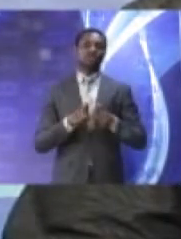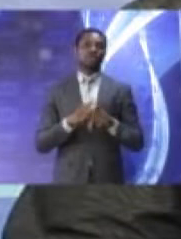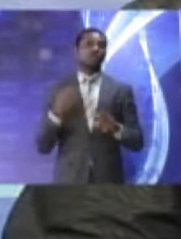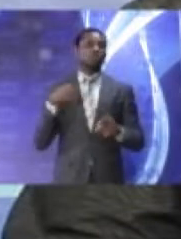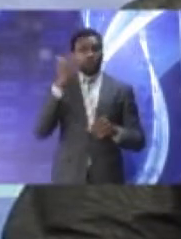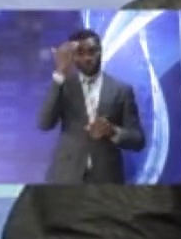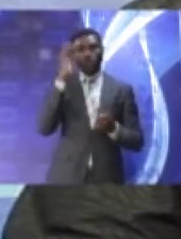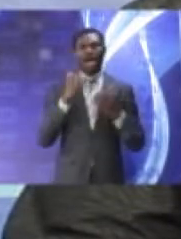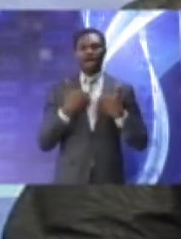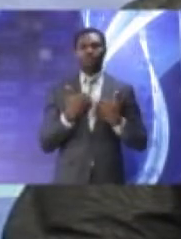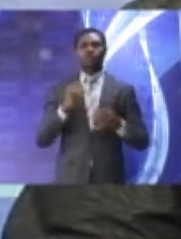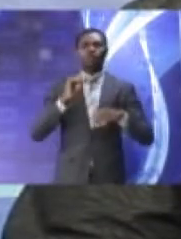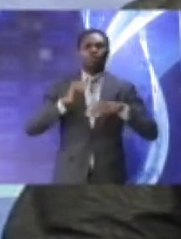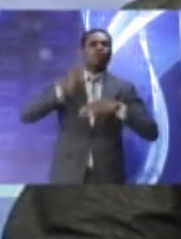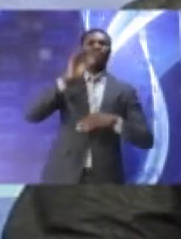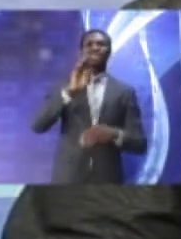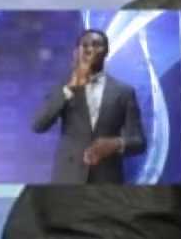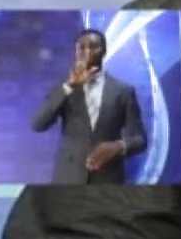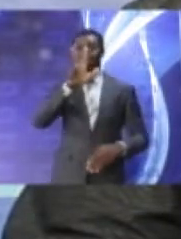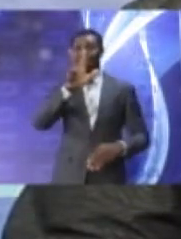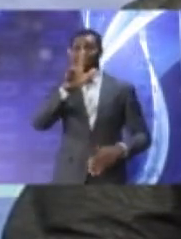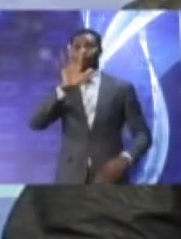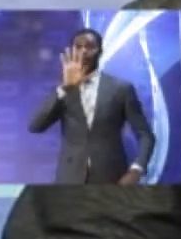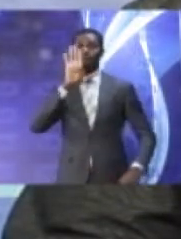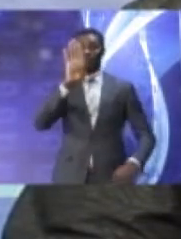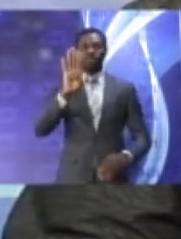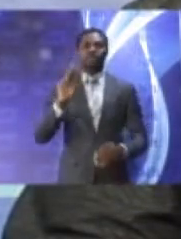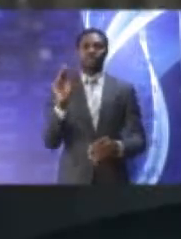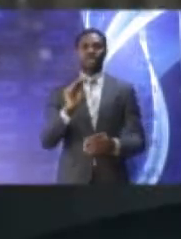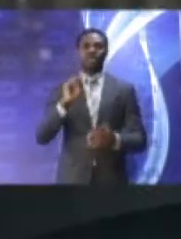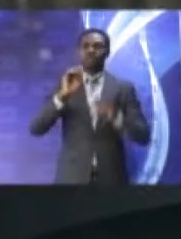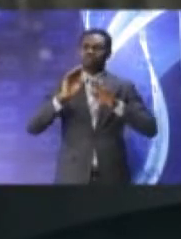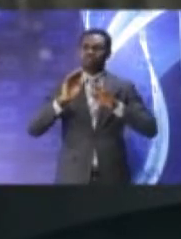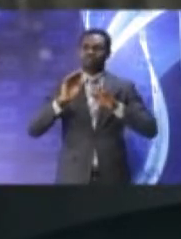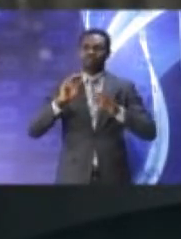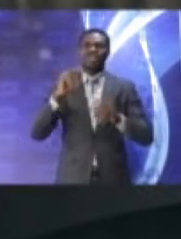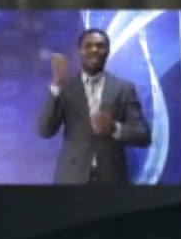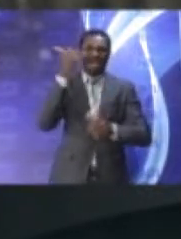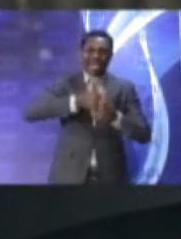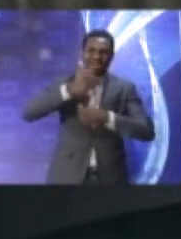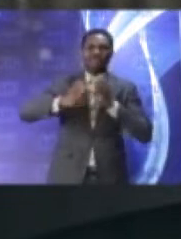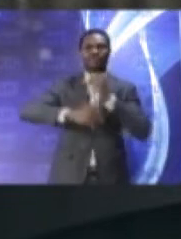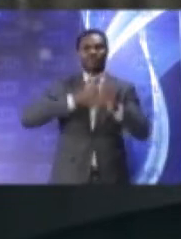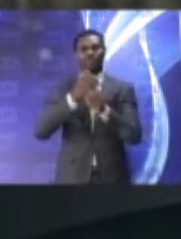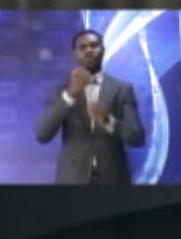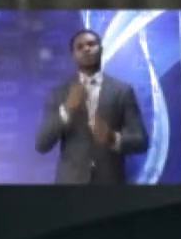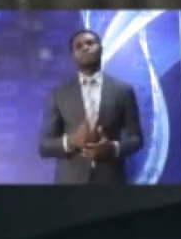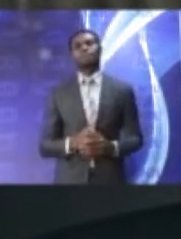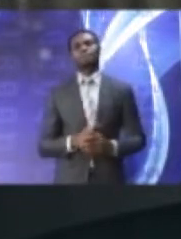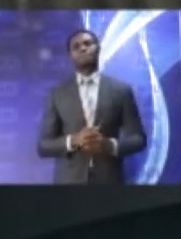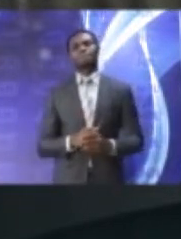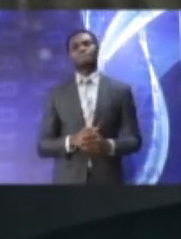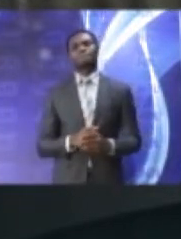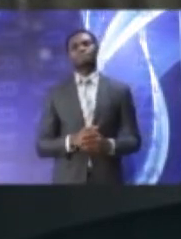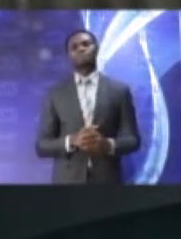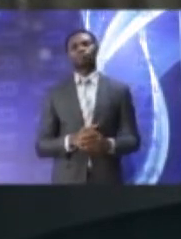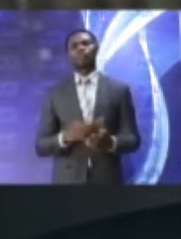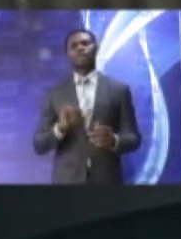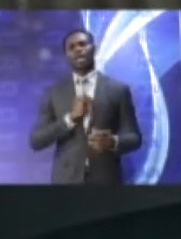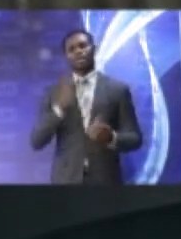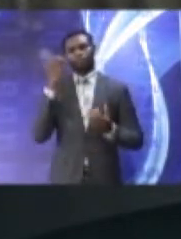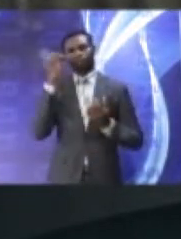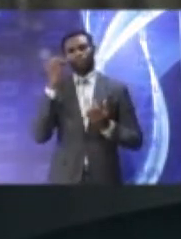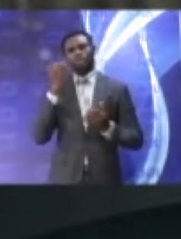billion naira annually. So the pig industry is quite vibrant. Okay, so I know that the ministry have already swung into action, but